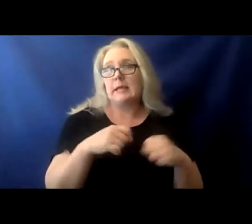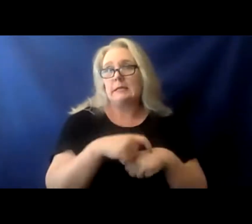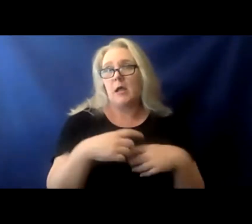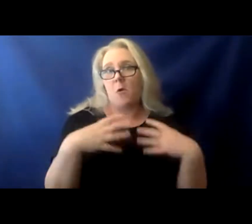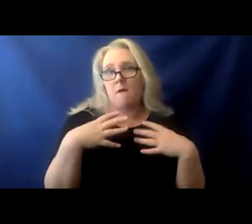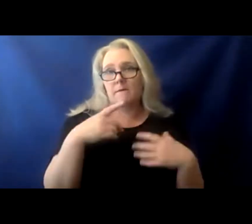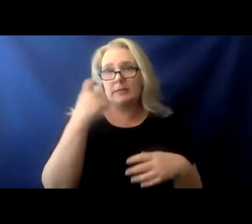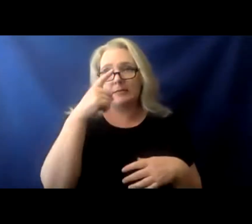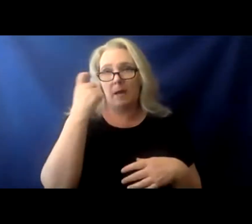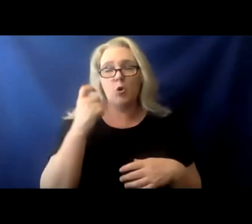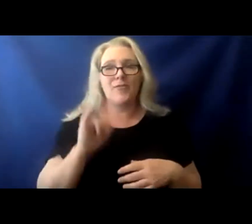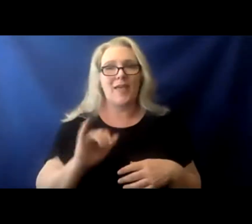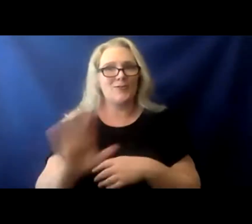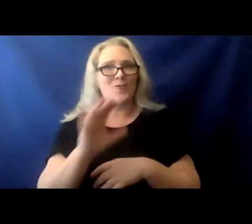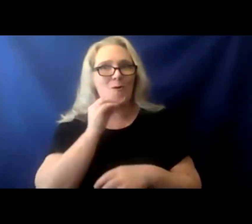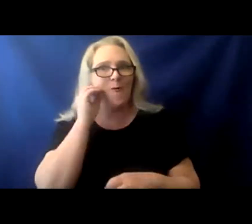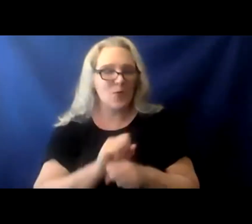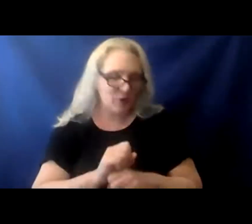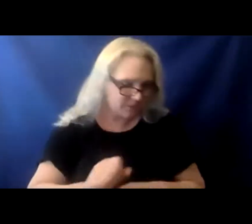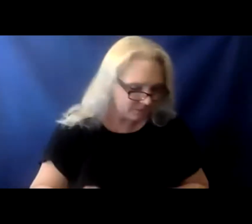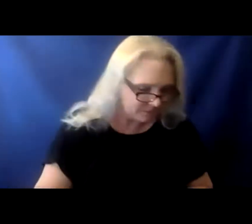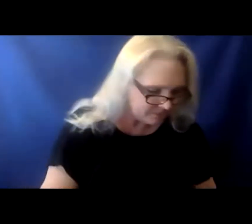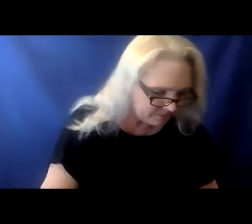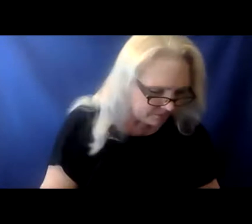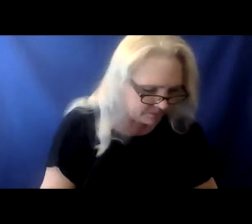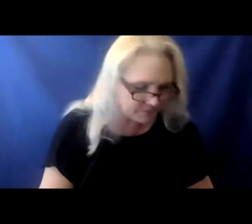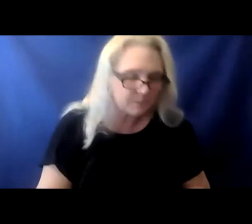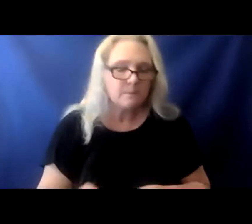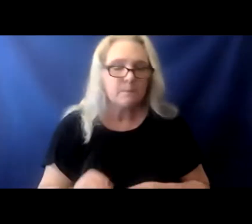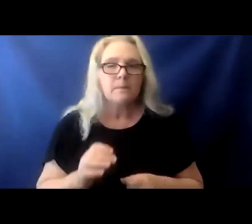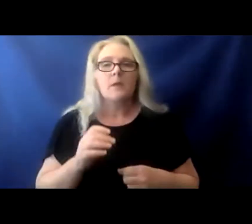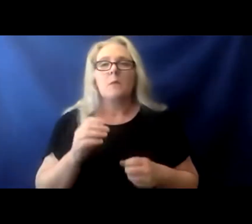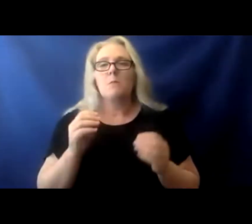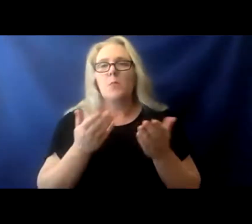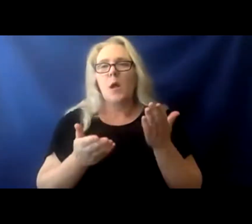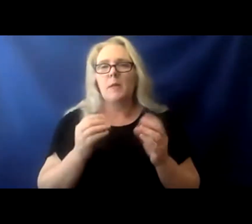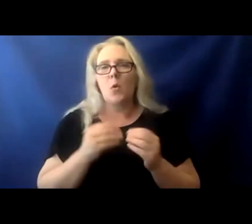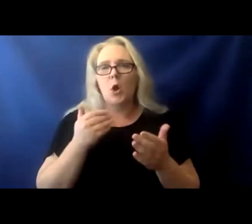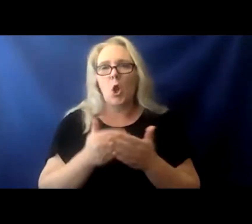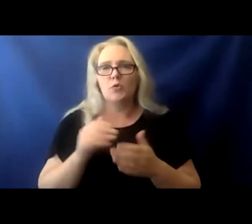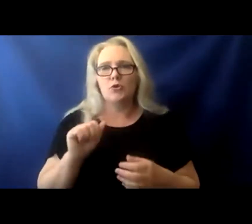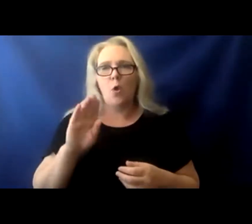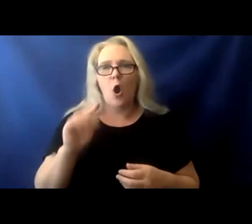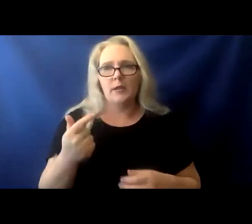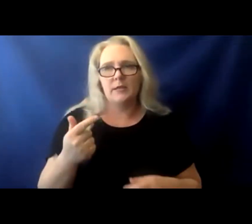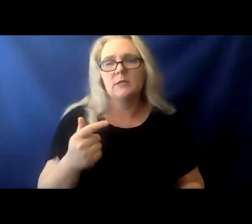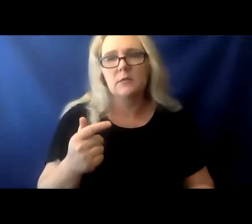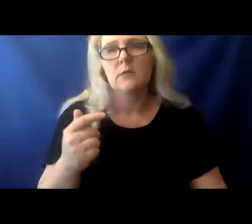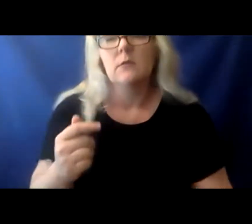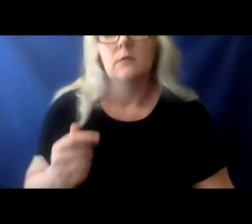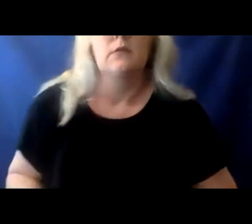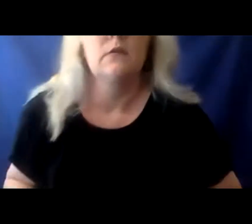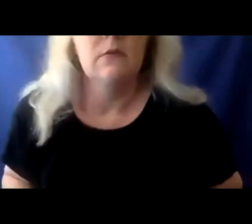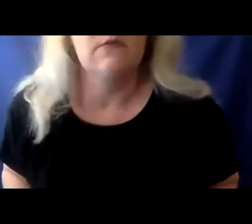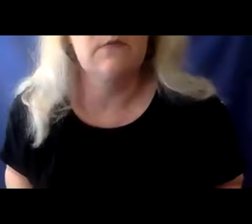well. So this will be, some of this will be coming back to you maybe more closer to August than this month as the legislature goes on recess and we join